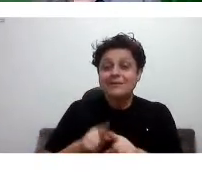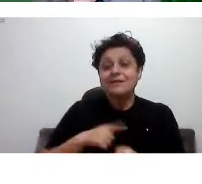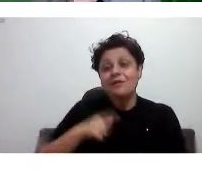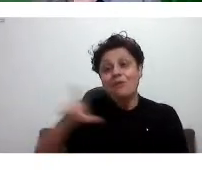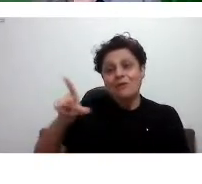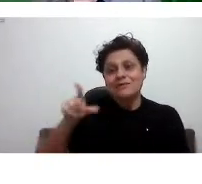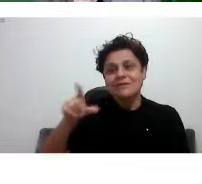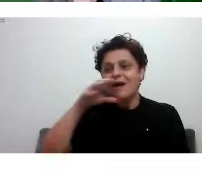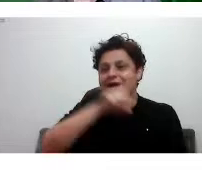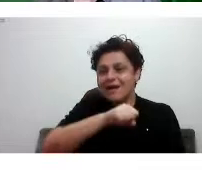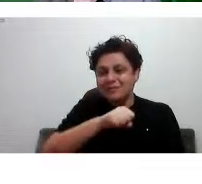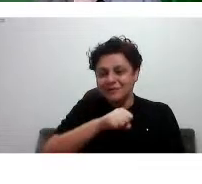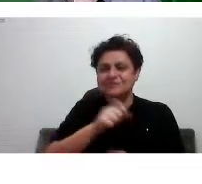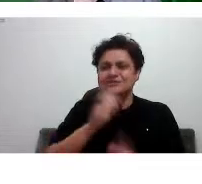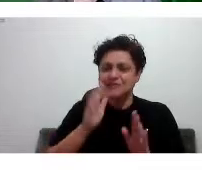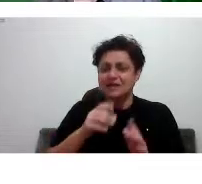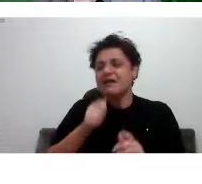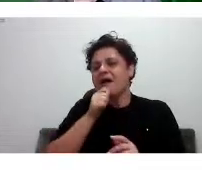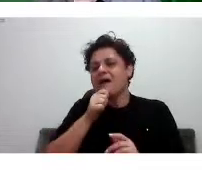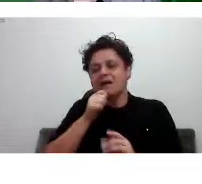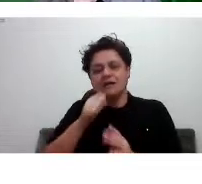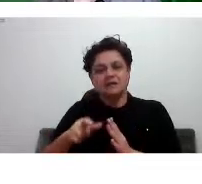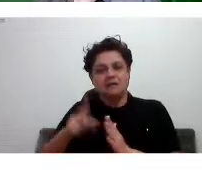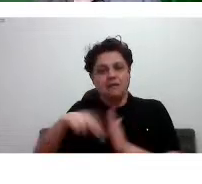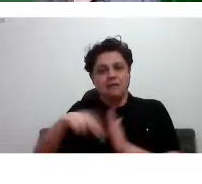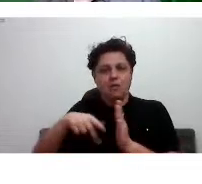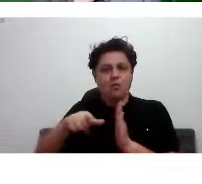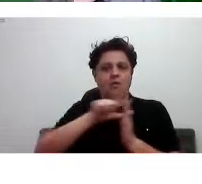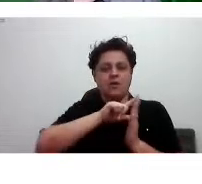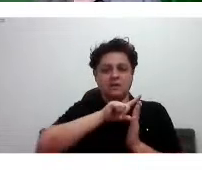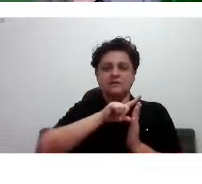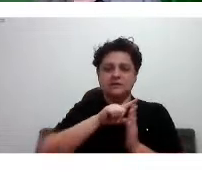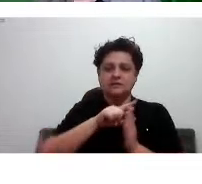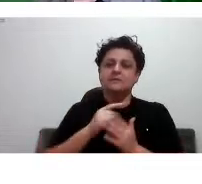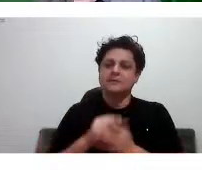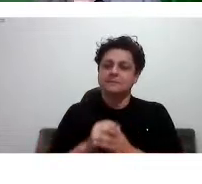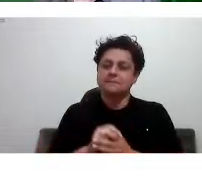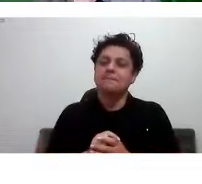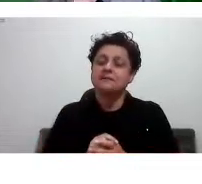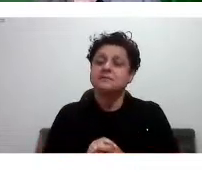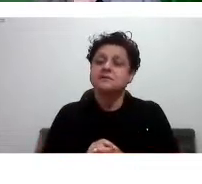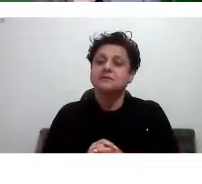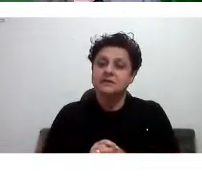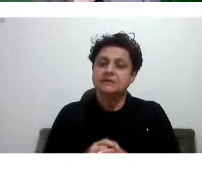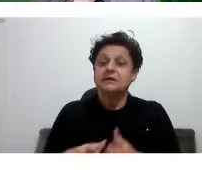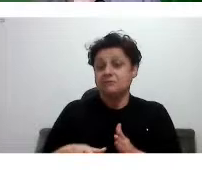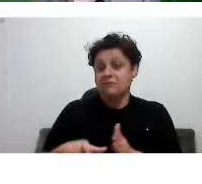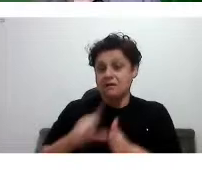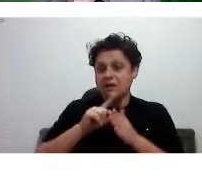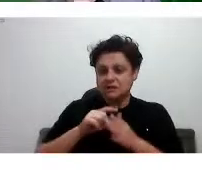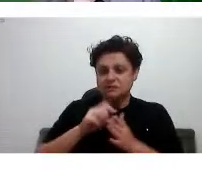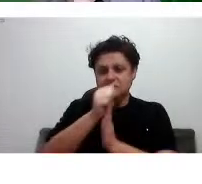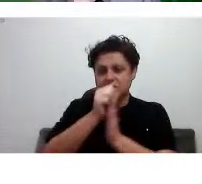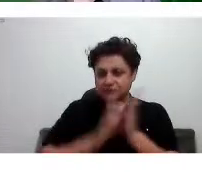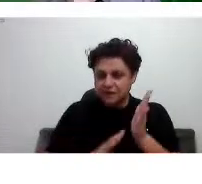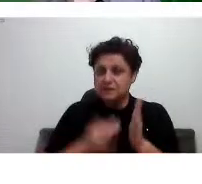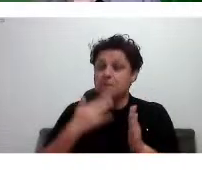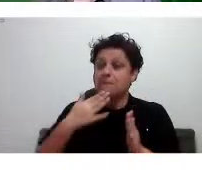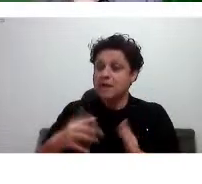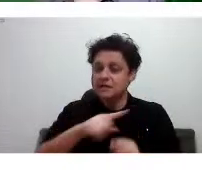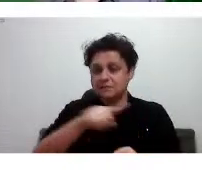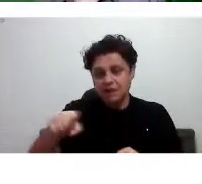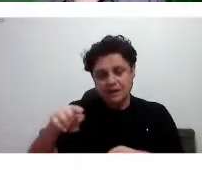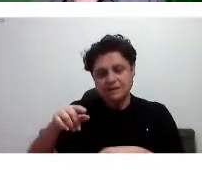there and then at the beginning, just before you do the exercises. And those who did it beforehand will come equipped with their notes, and they